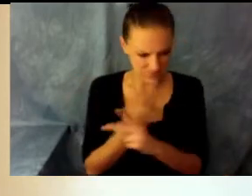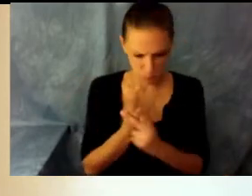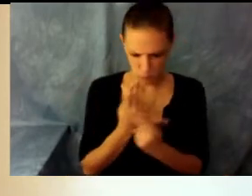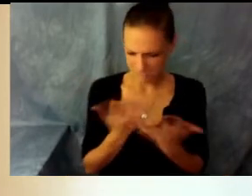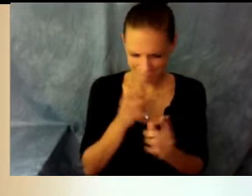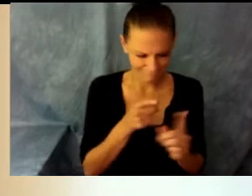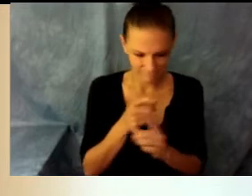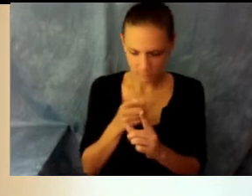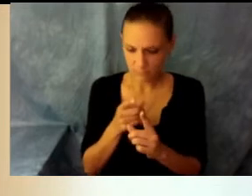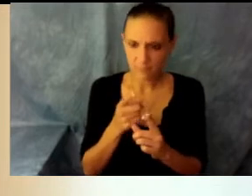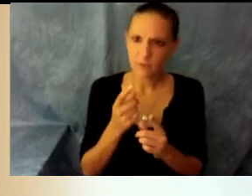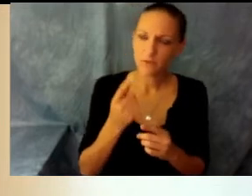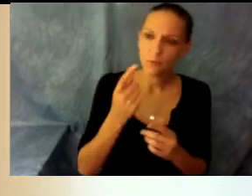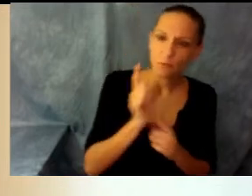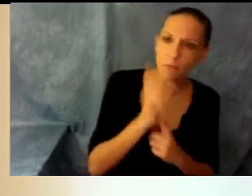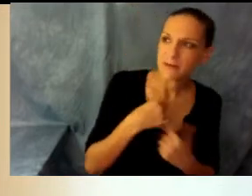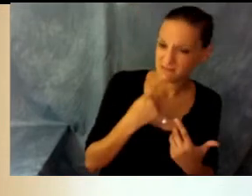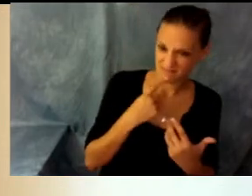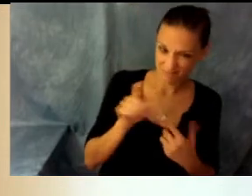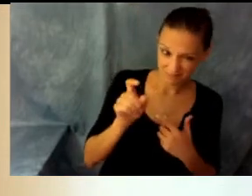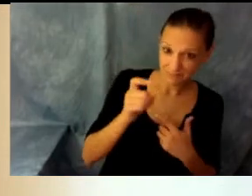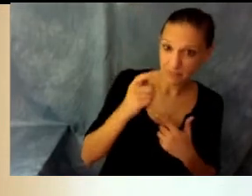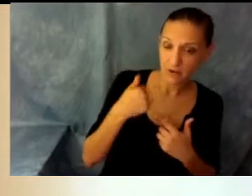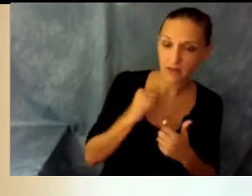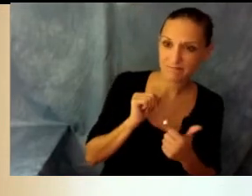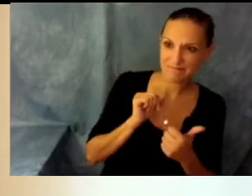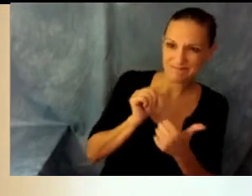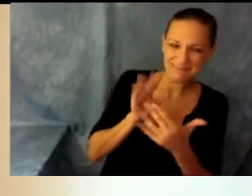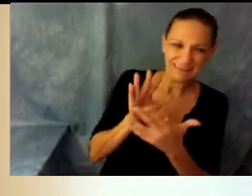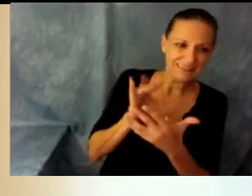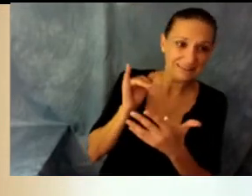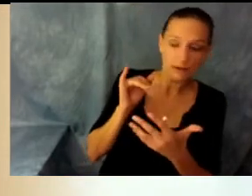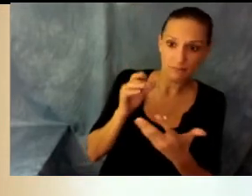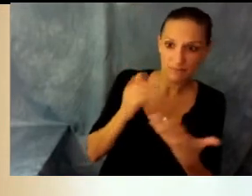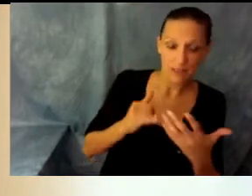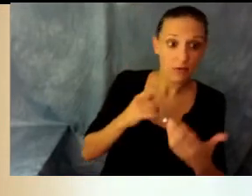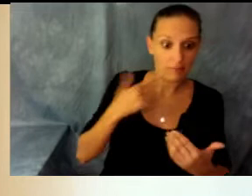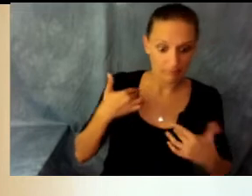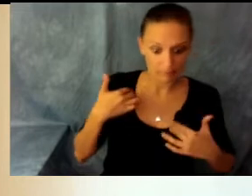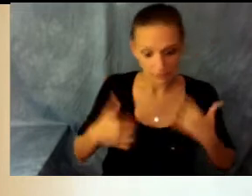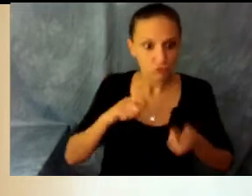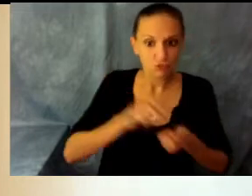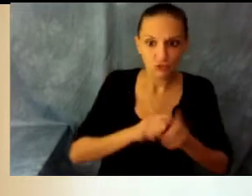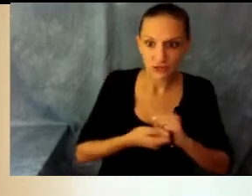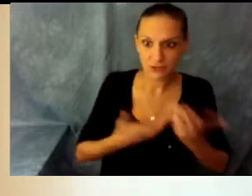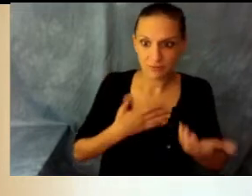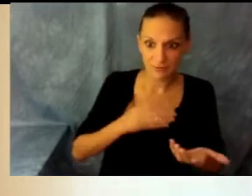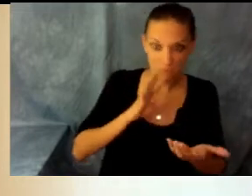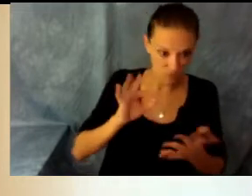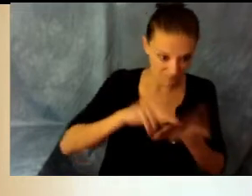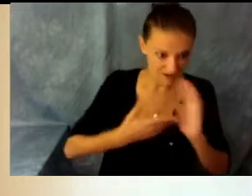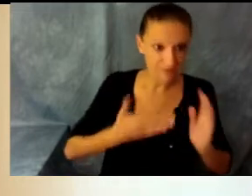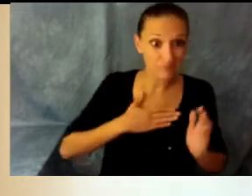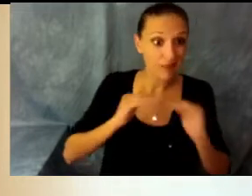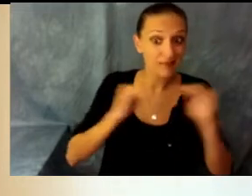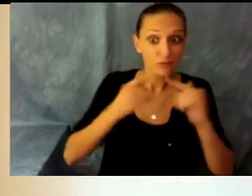moment, I was like, oh my gosh, am I facing the change, the hormonal change? I'm 49, or my level's starting to dip.